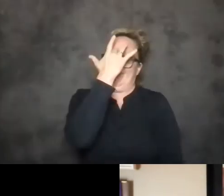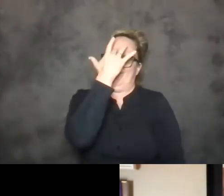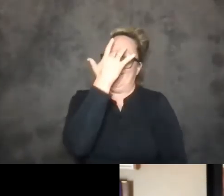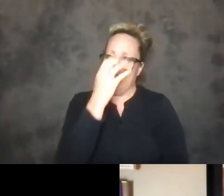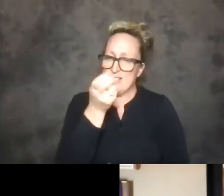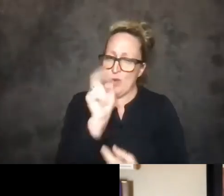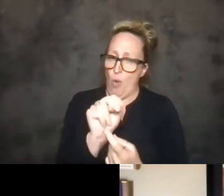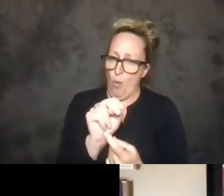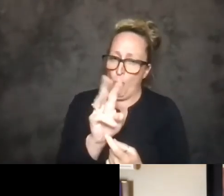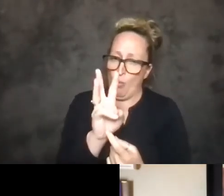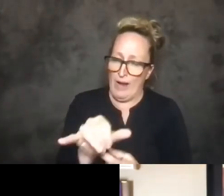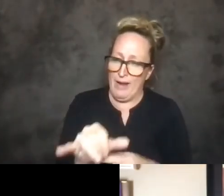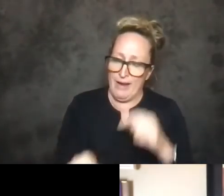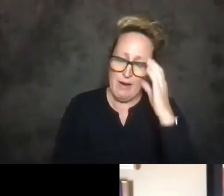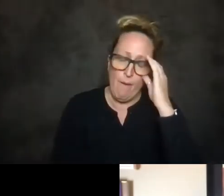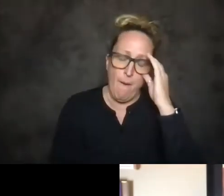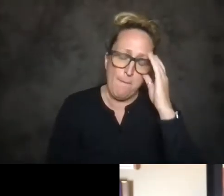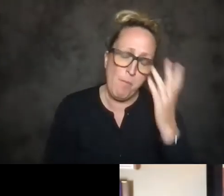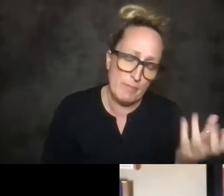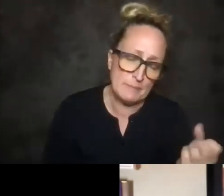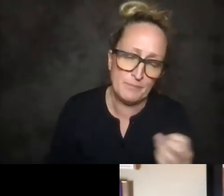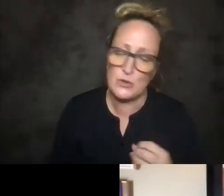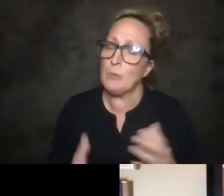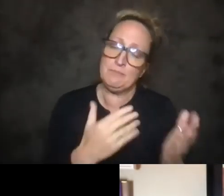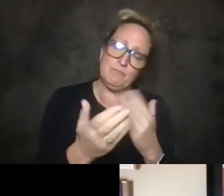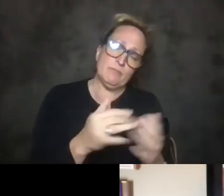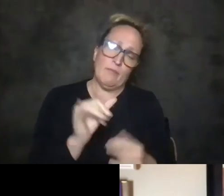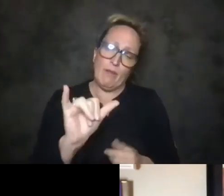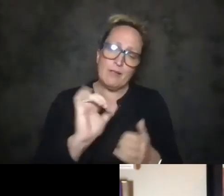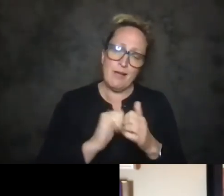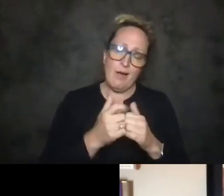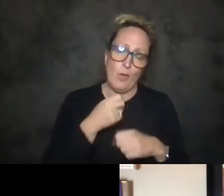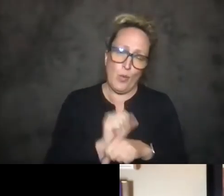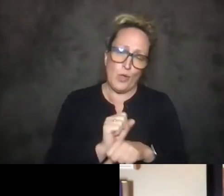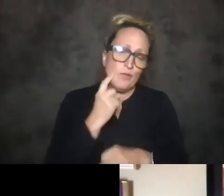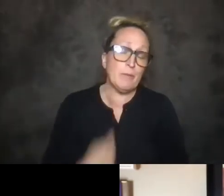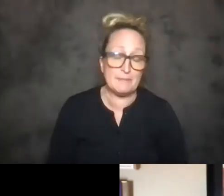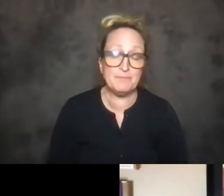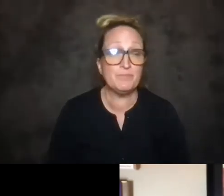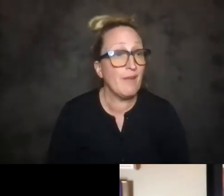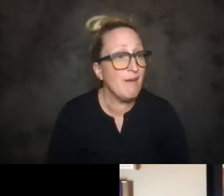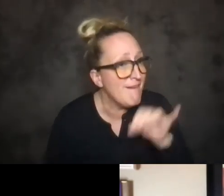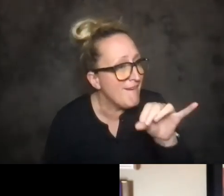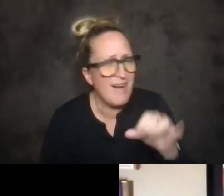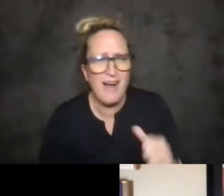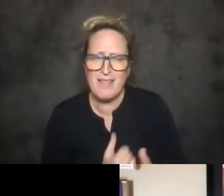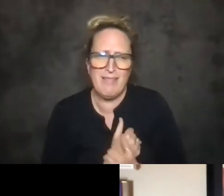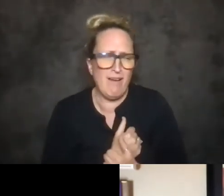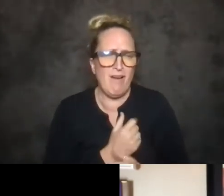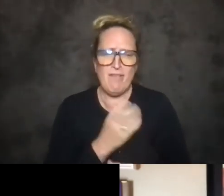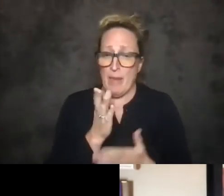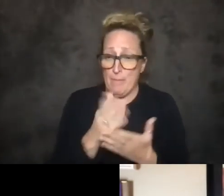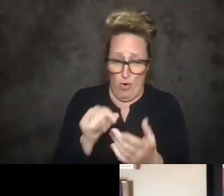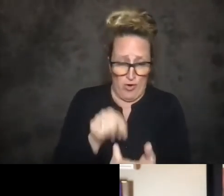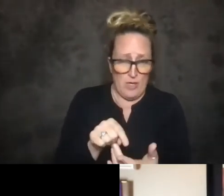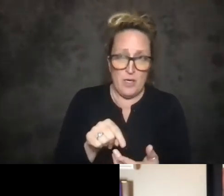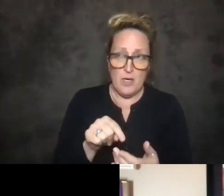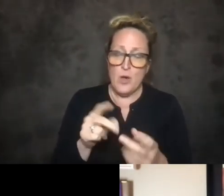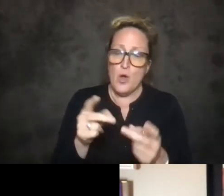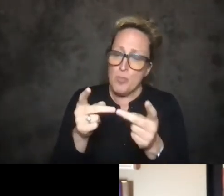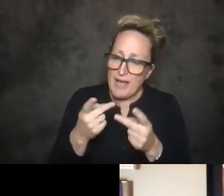way. And anyway, that's how it works for me. I love the part where the places